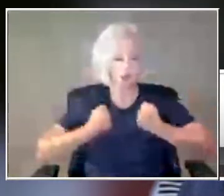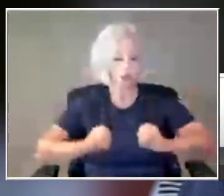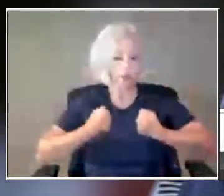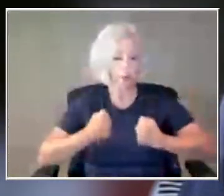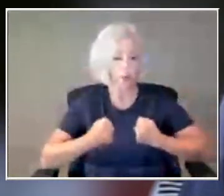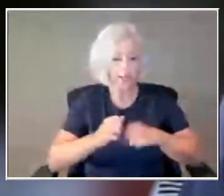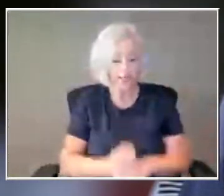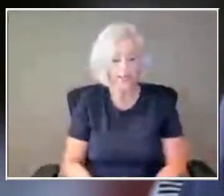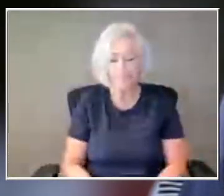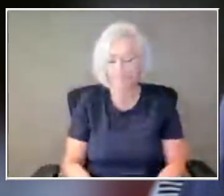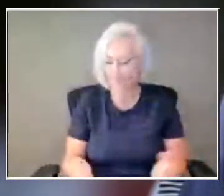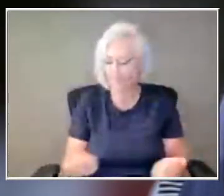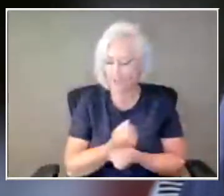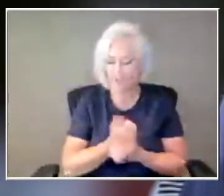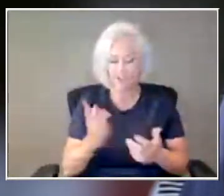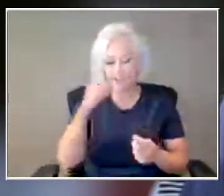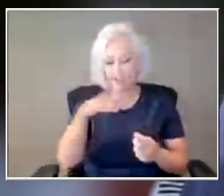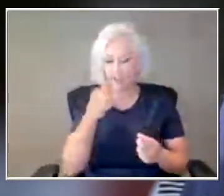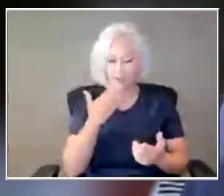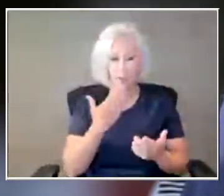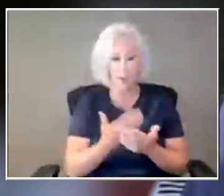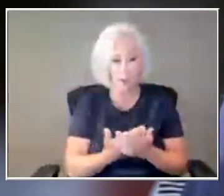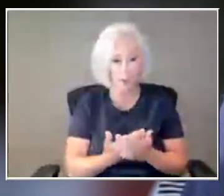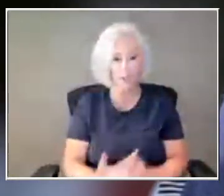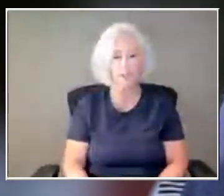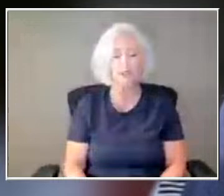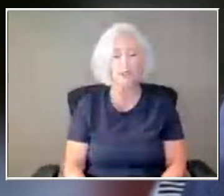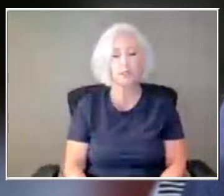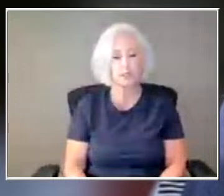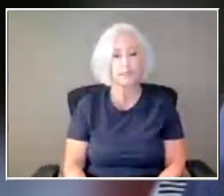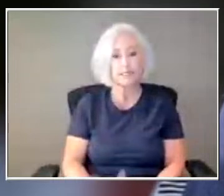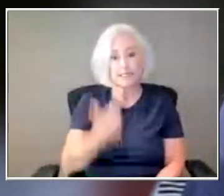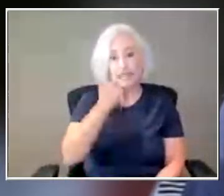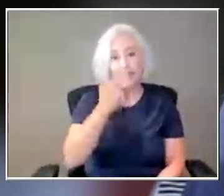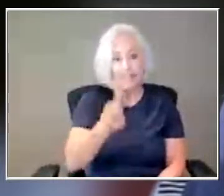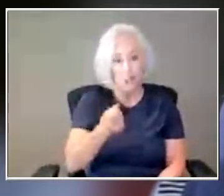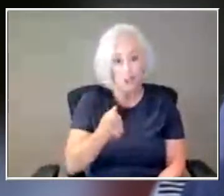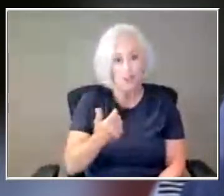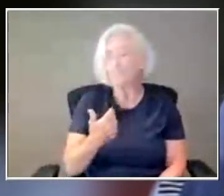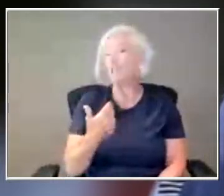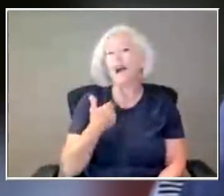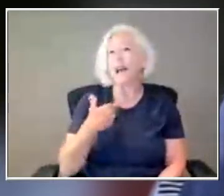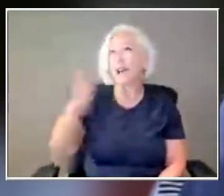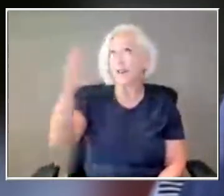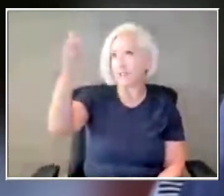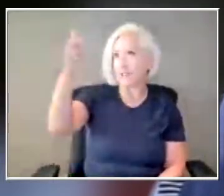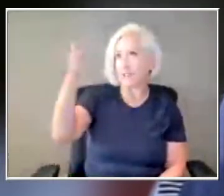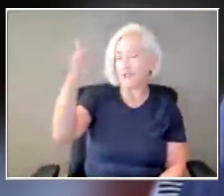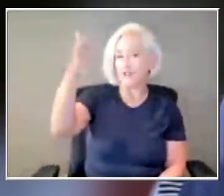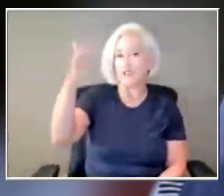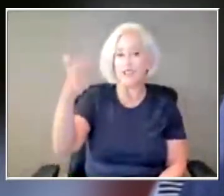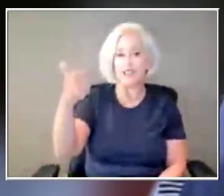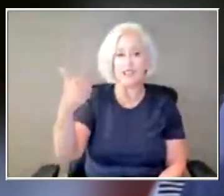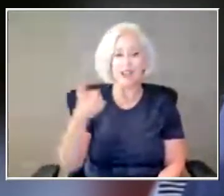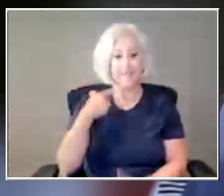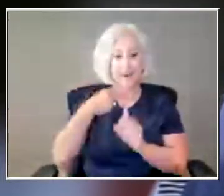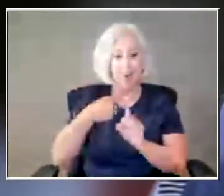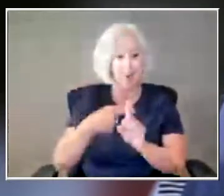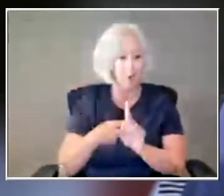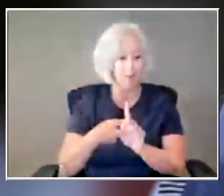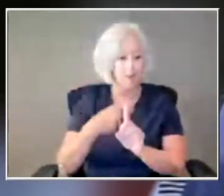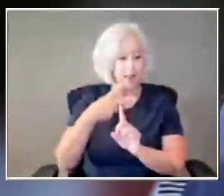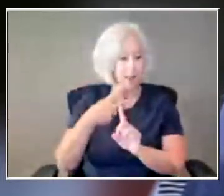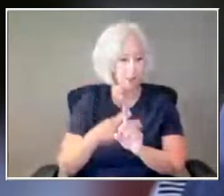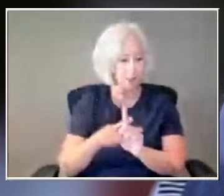that. And it's interesting, I have a photograph, a selfie I took maybe a month or two prior